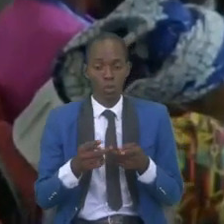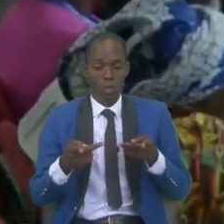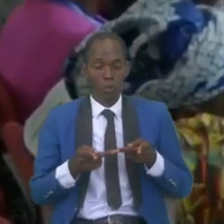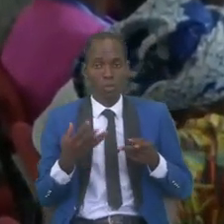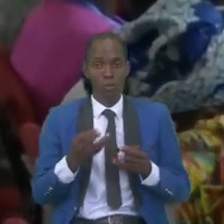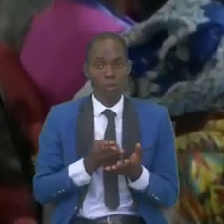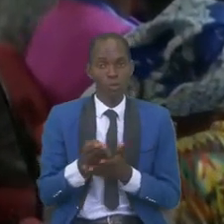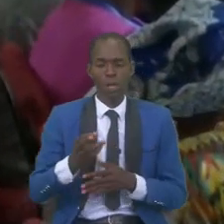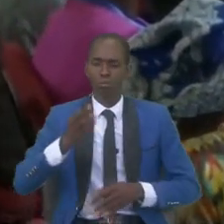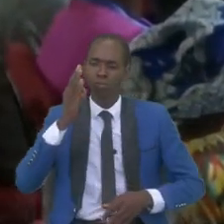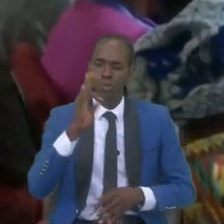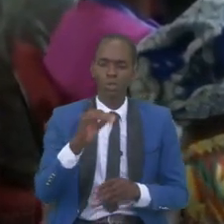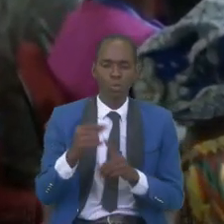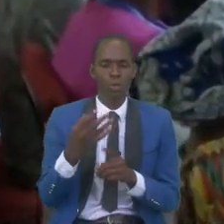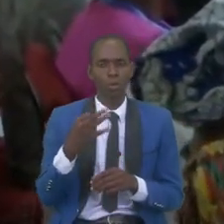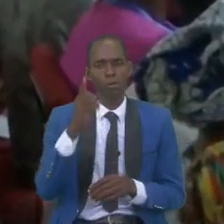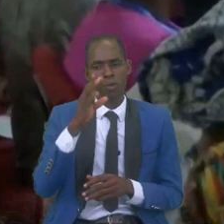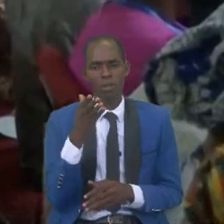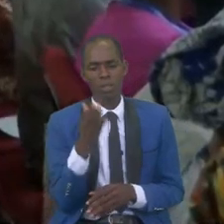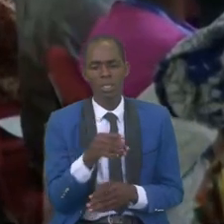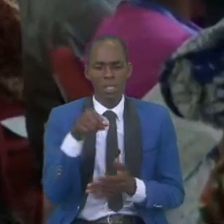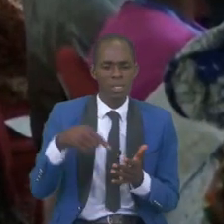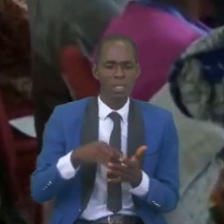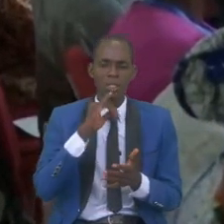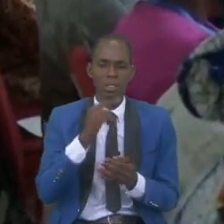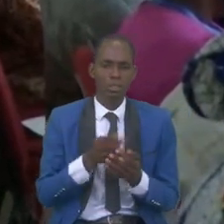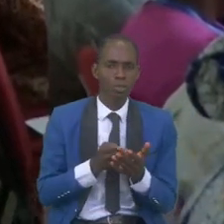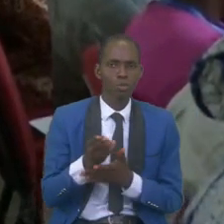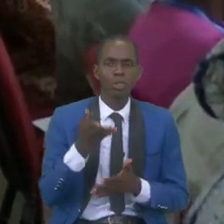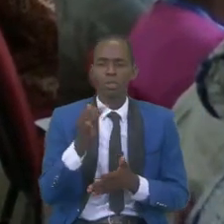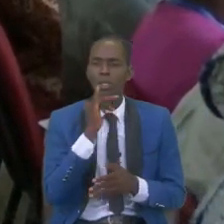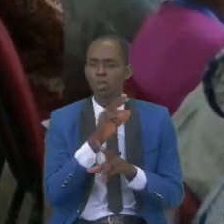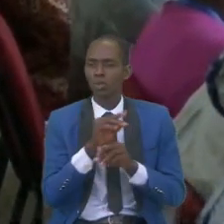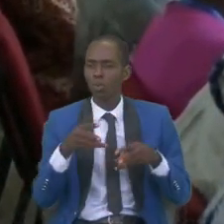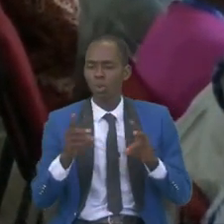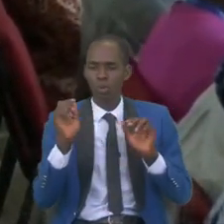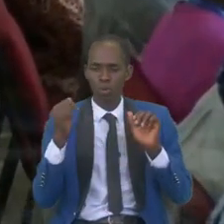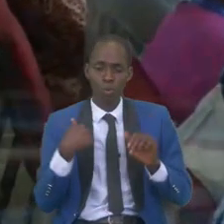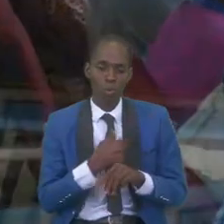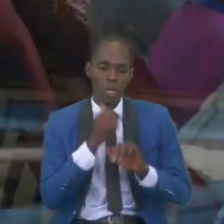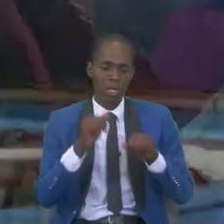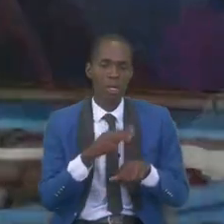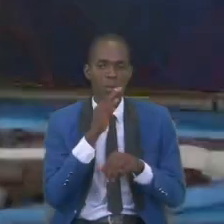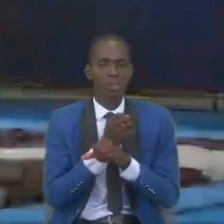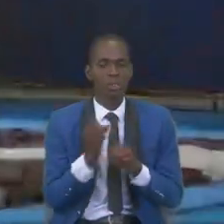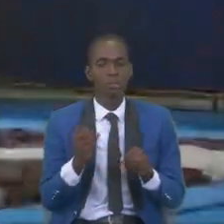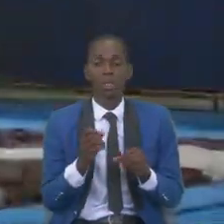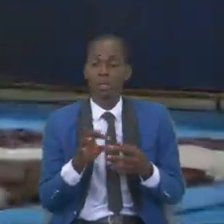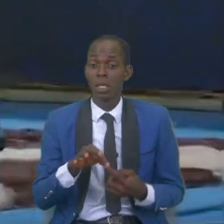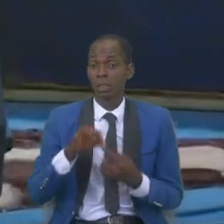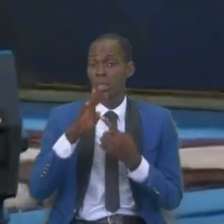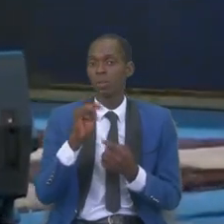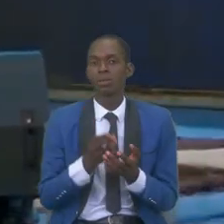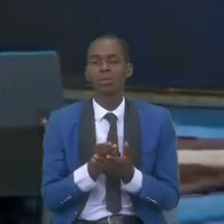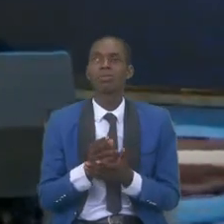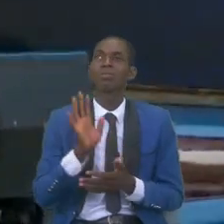word, and this is the truth, and there's no way we can be saved without the truth, and say, no, I don't want that. I didn't come for the